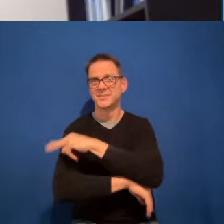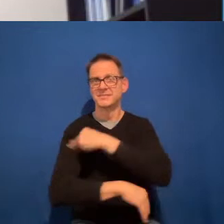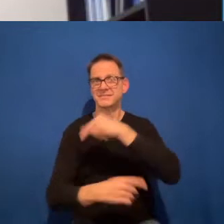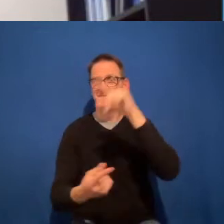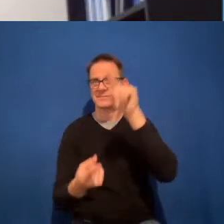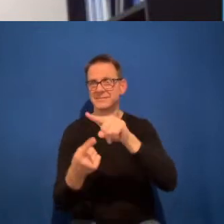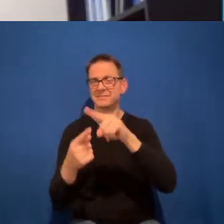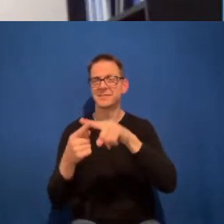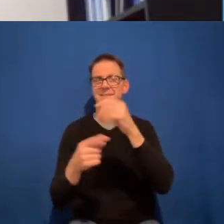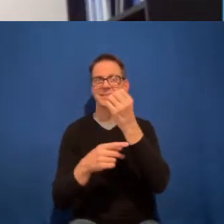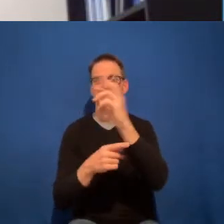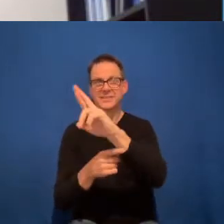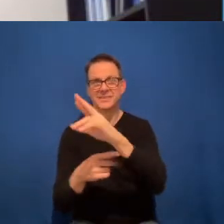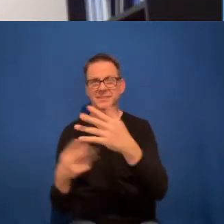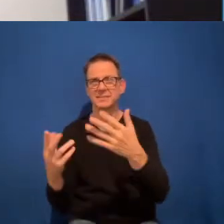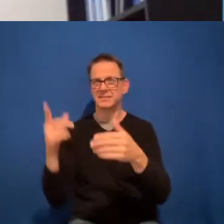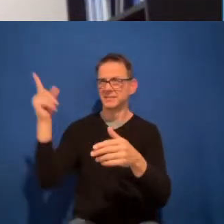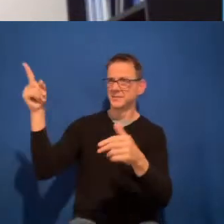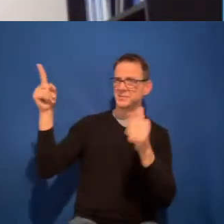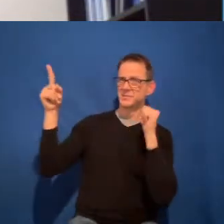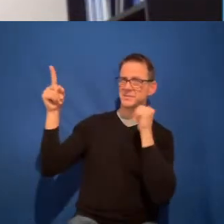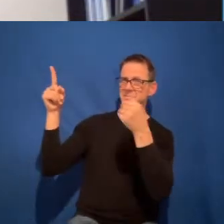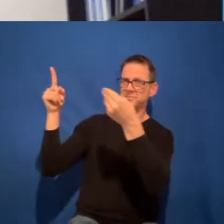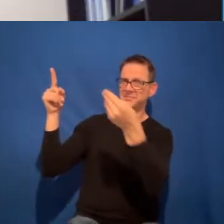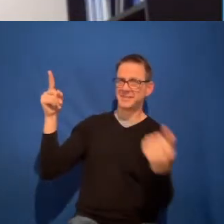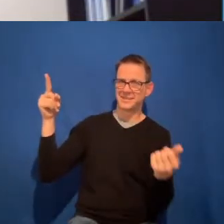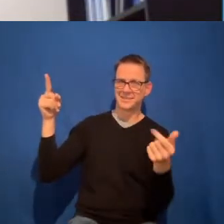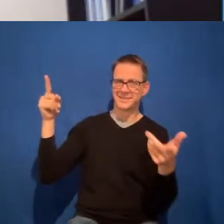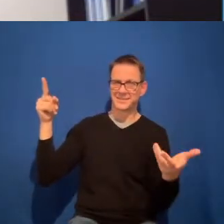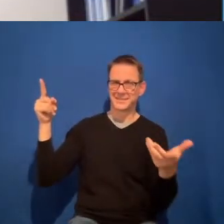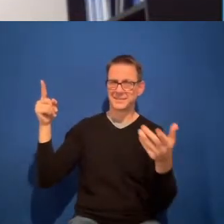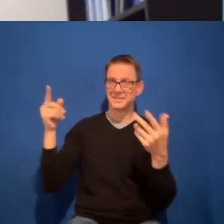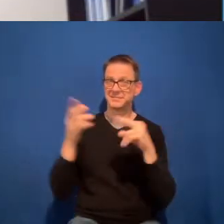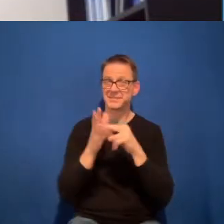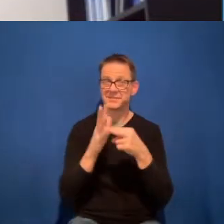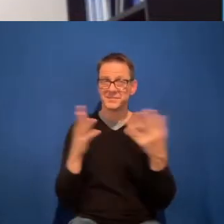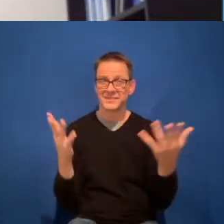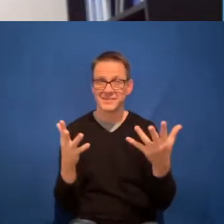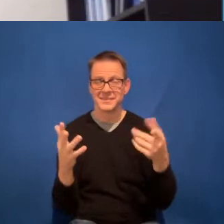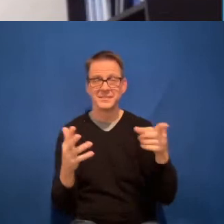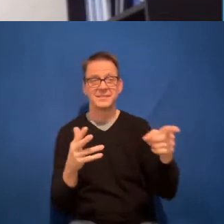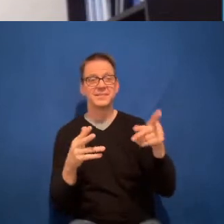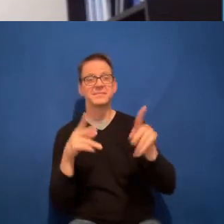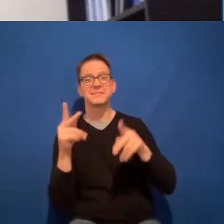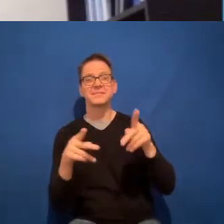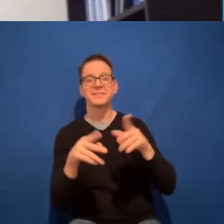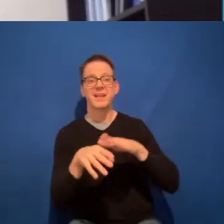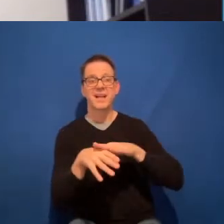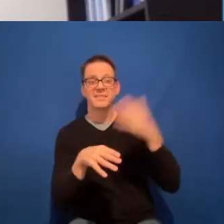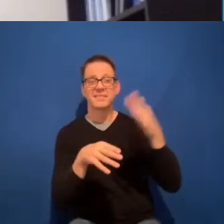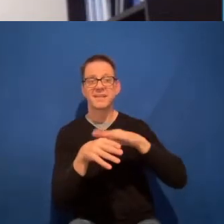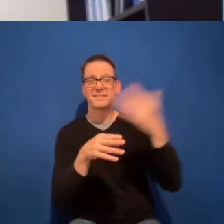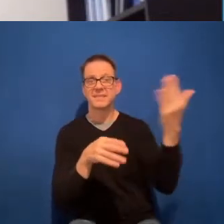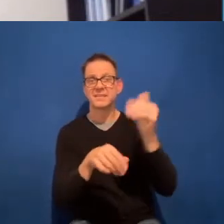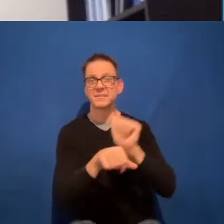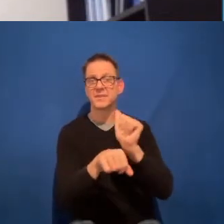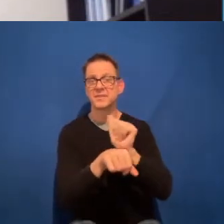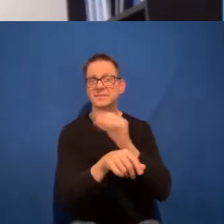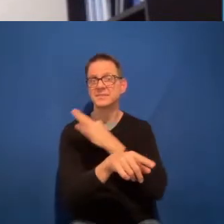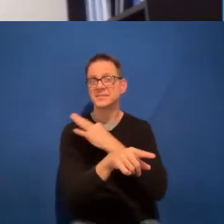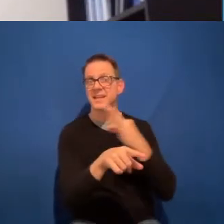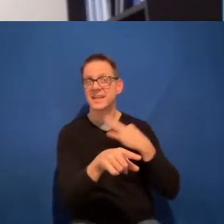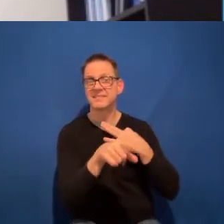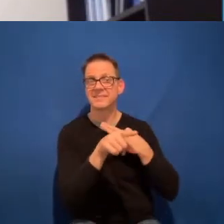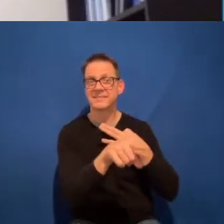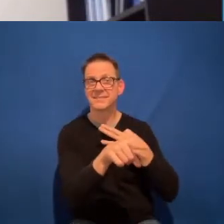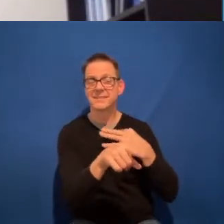know, laying off staff, having to cut down their practices, not renewing their lease. And yes, we've seen some people leaving now.